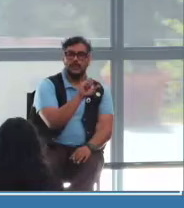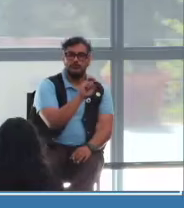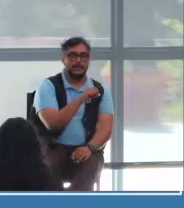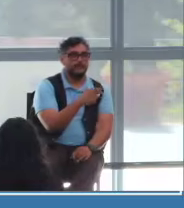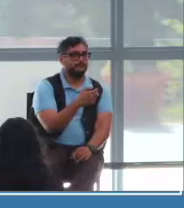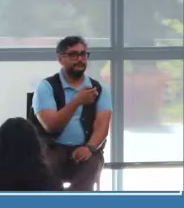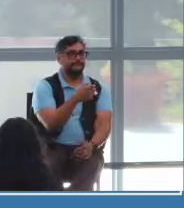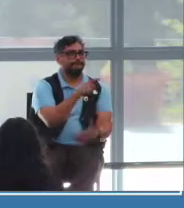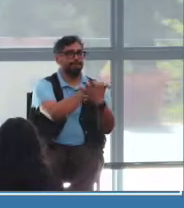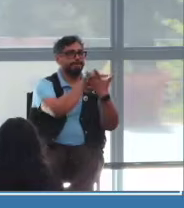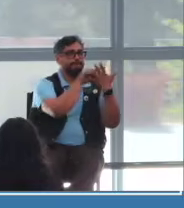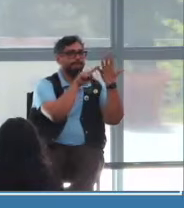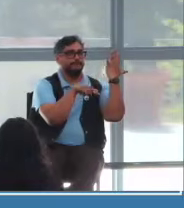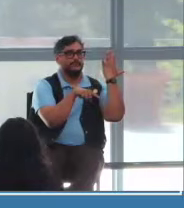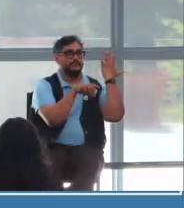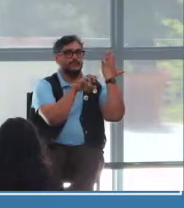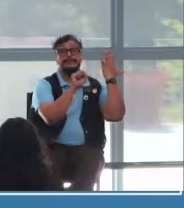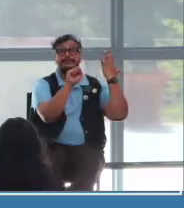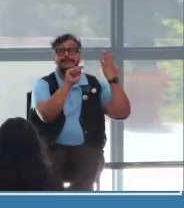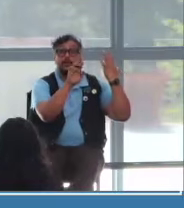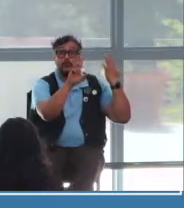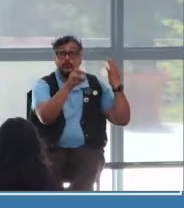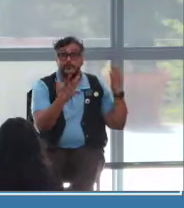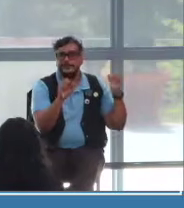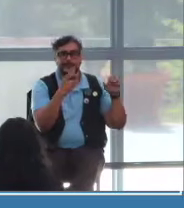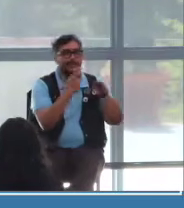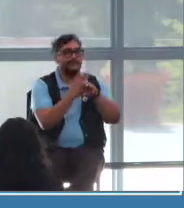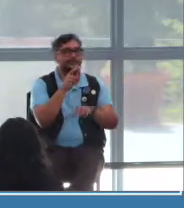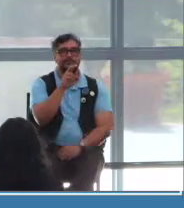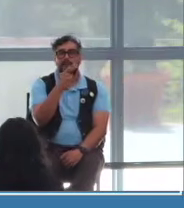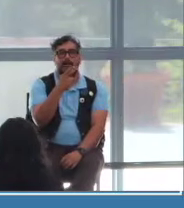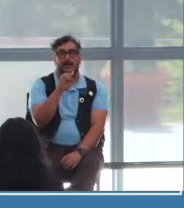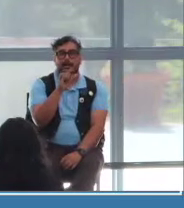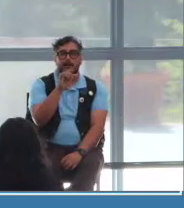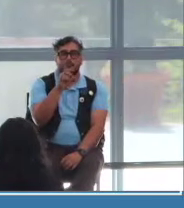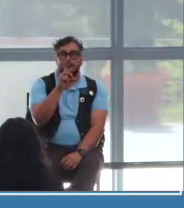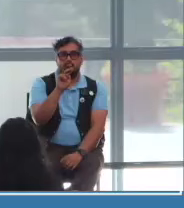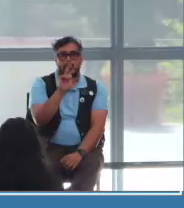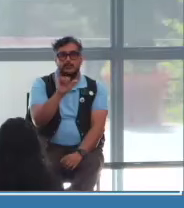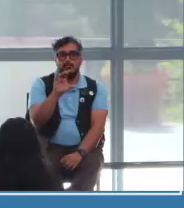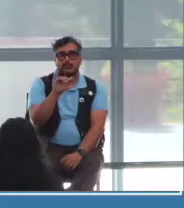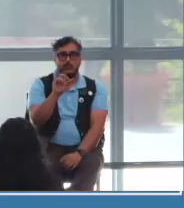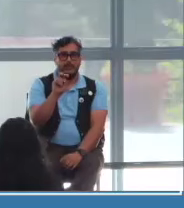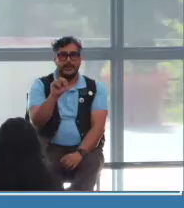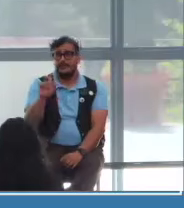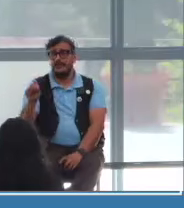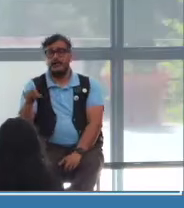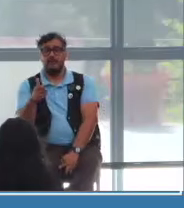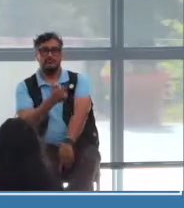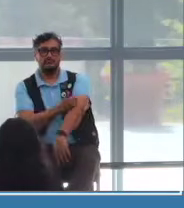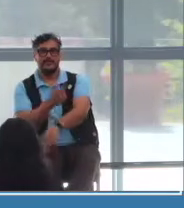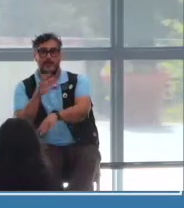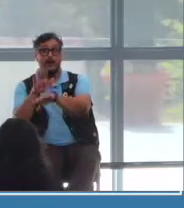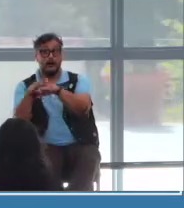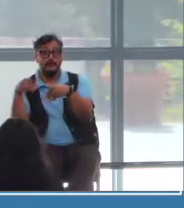methotrexate, azathioprine, steroids. We can use hydroxychloroquine. We can also use drugs that are on